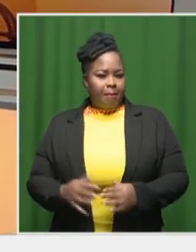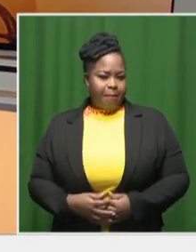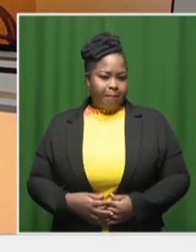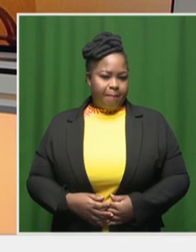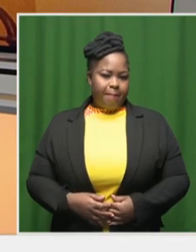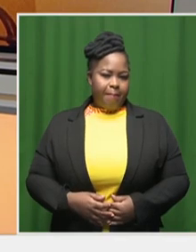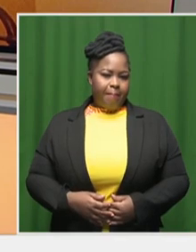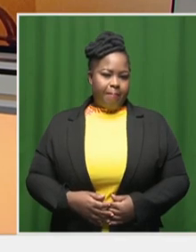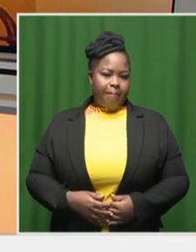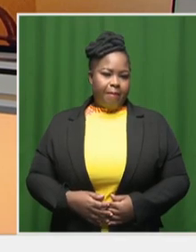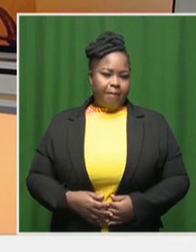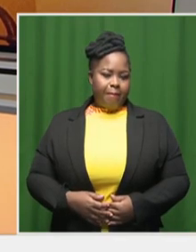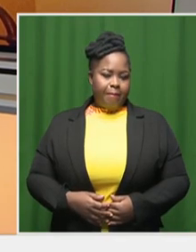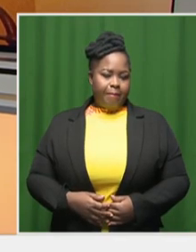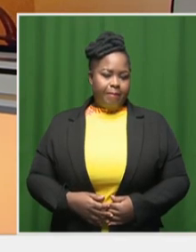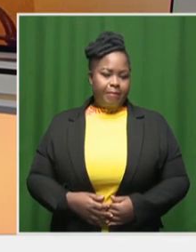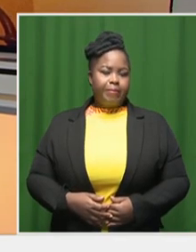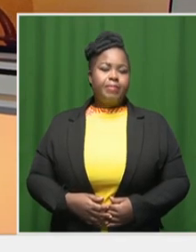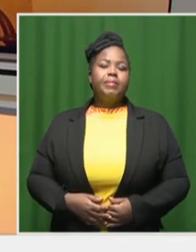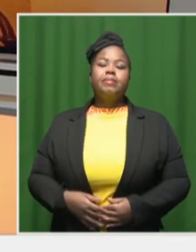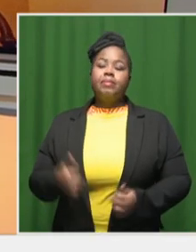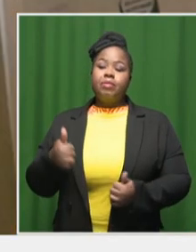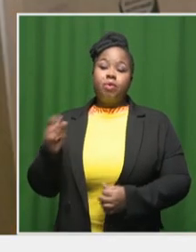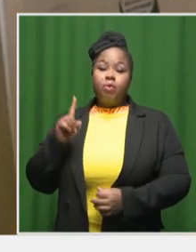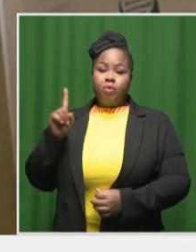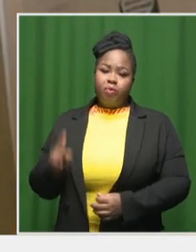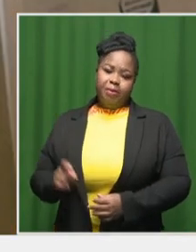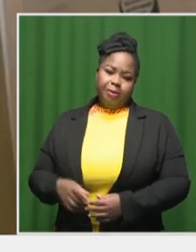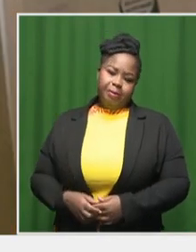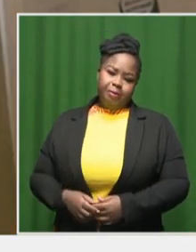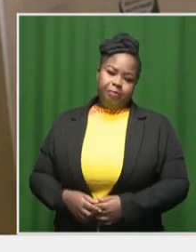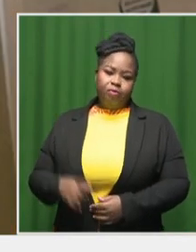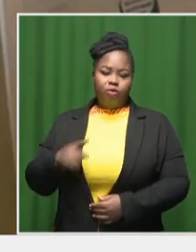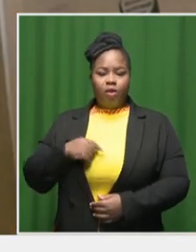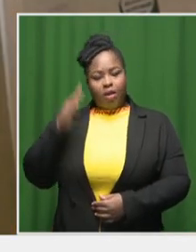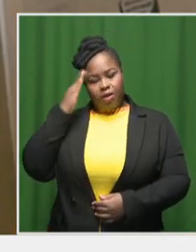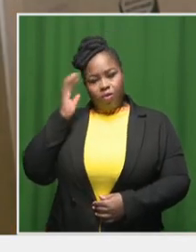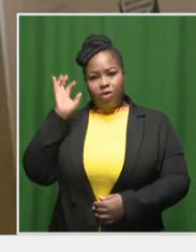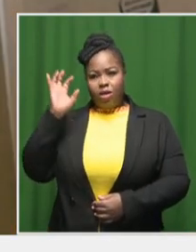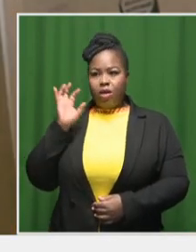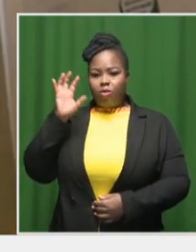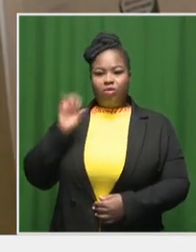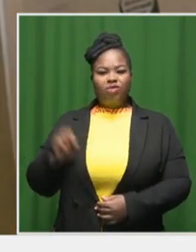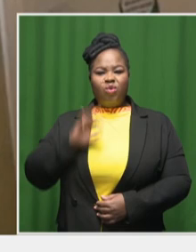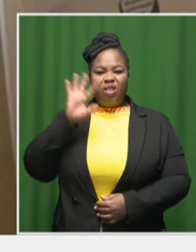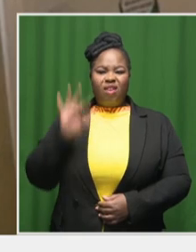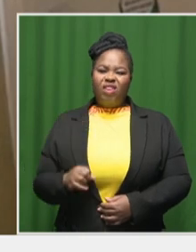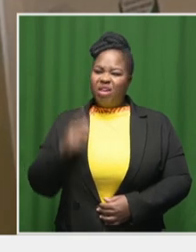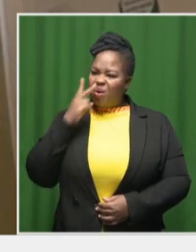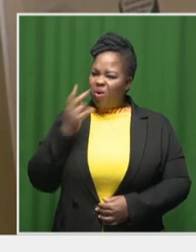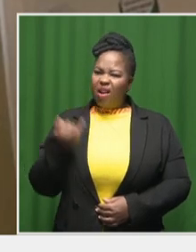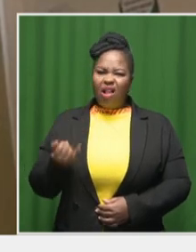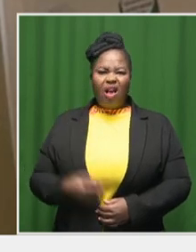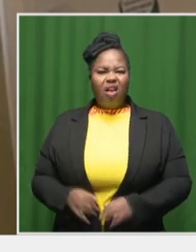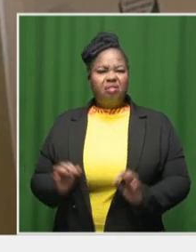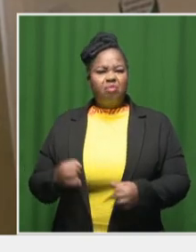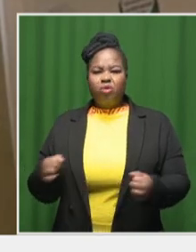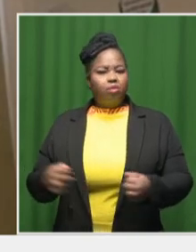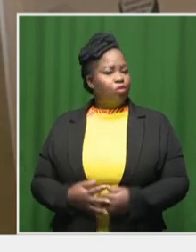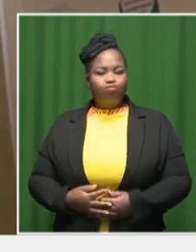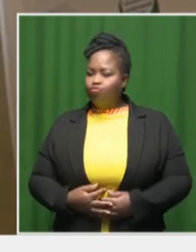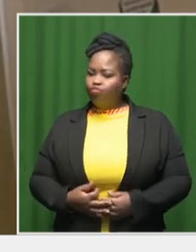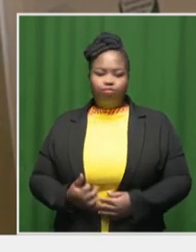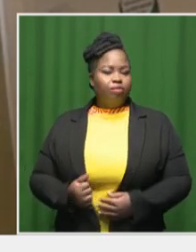children. That's a really good question, because I know netball in South Africa maybe seems impossible, but it's not.